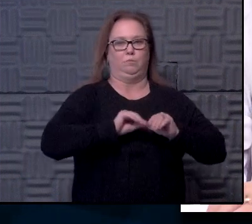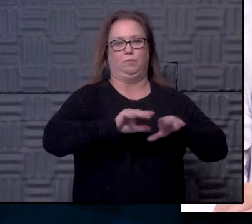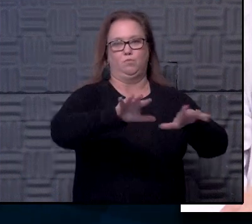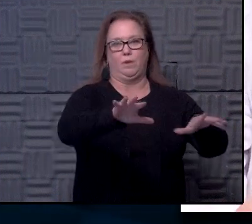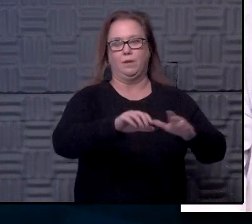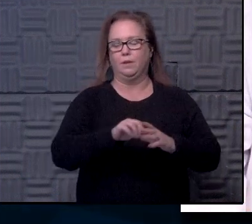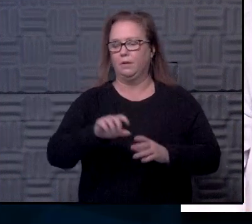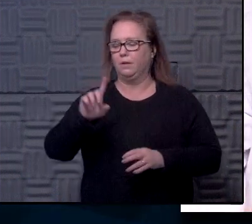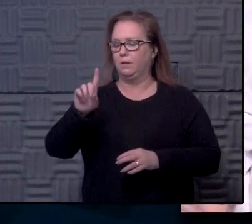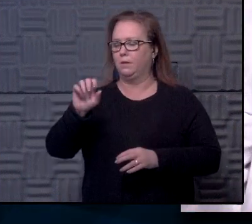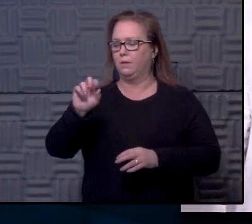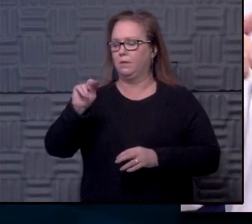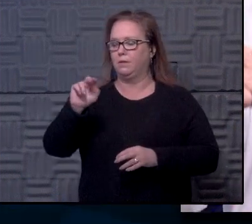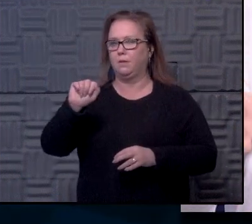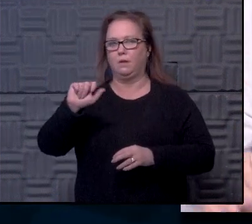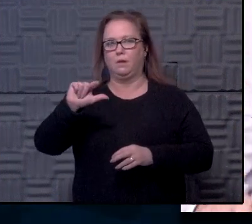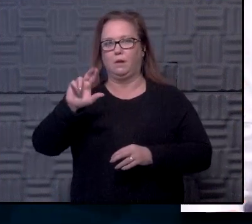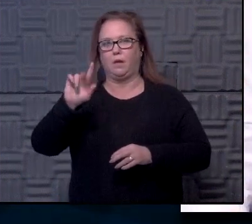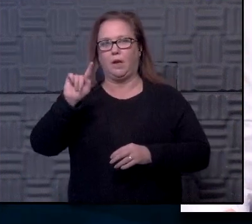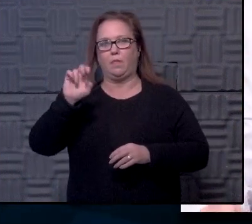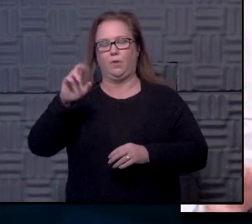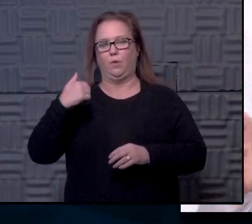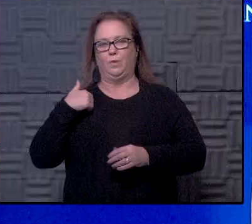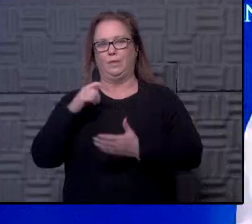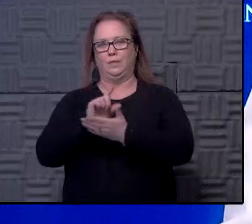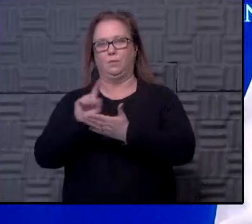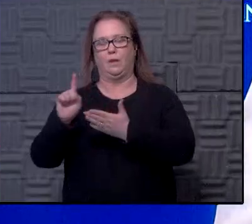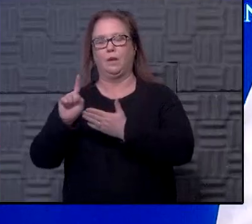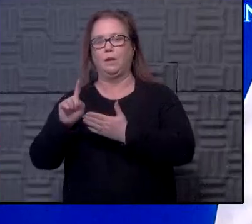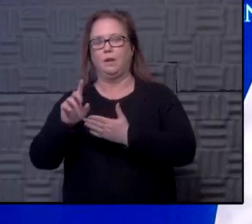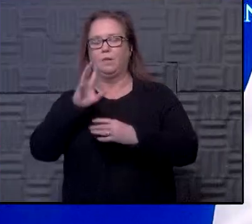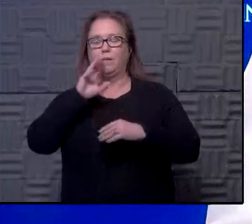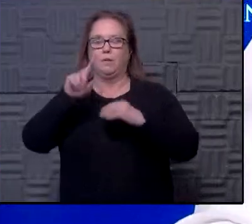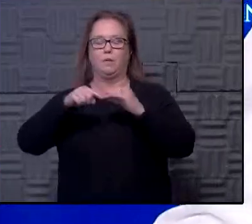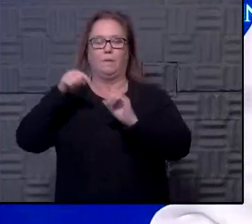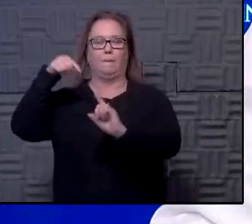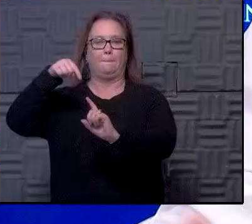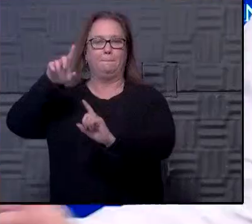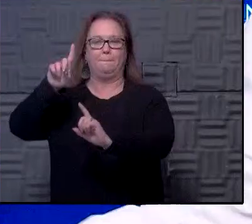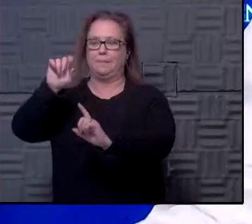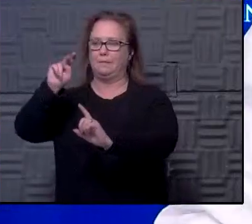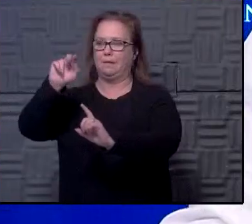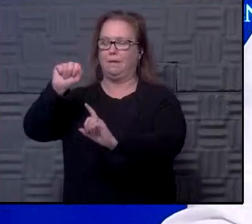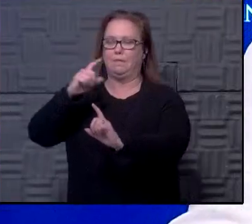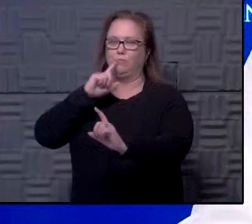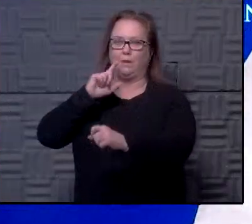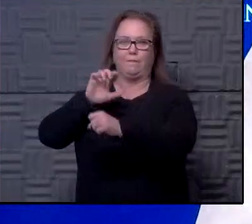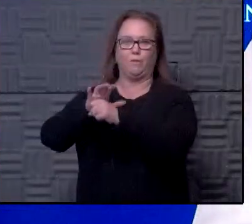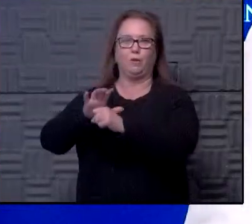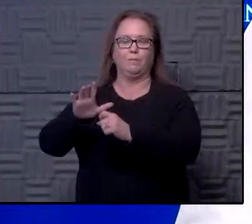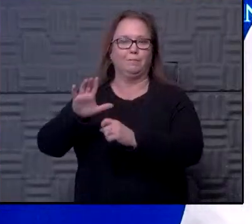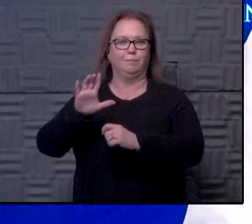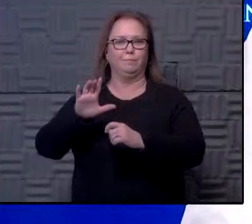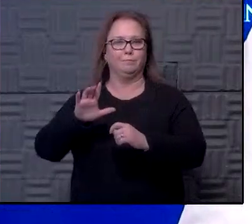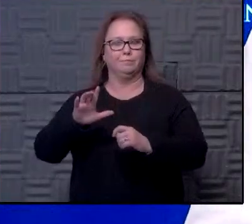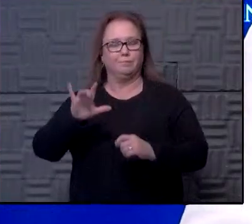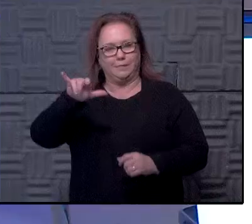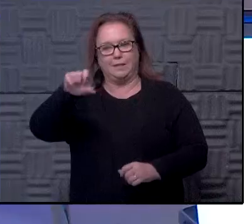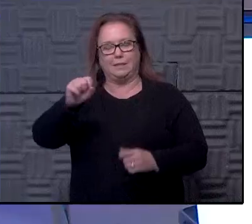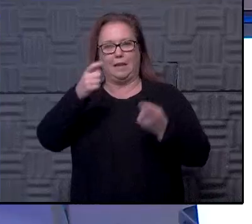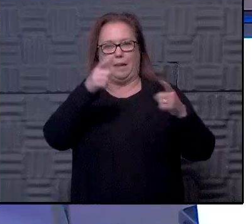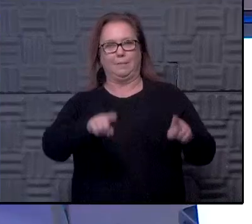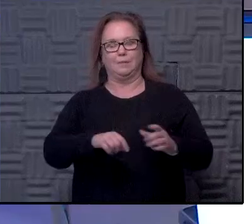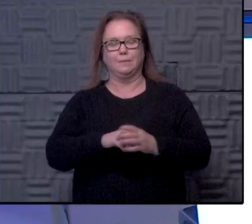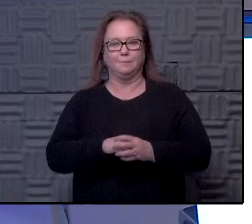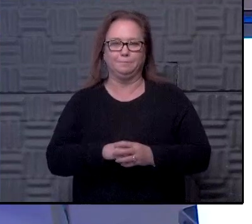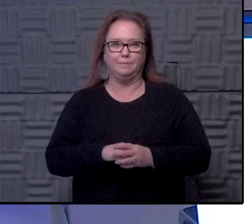Donna Ginther was on the program again. I know she was on the program earlier this week, and I would refer back to her because I think she affirmed Hawkeye that principle. Yeah. And Amanda, from